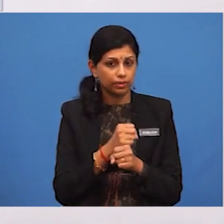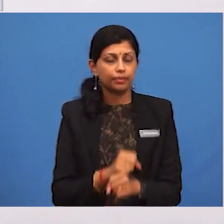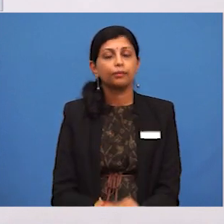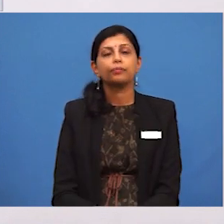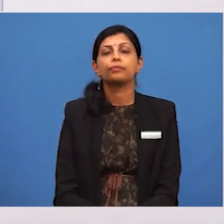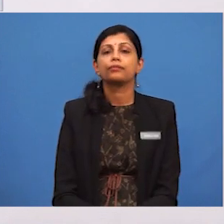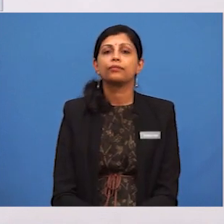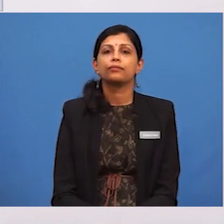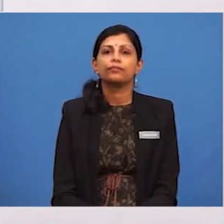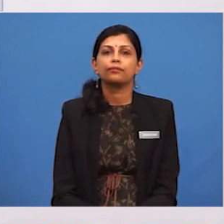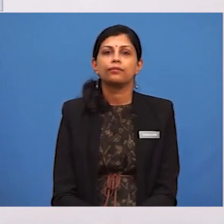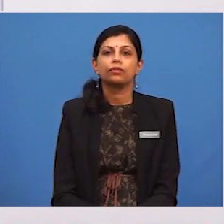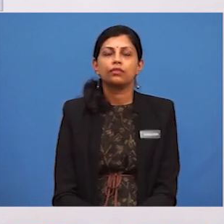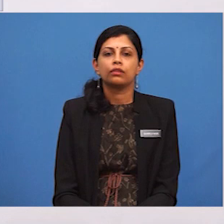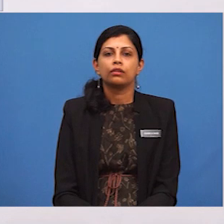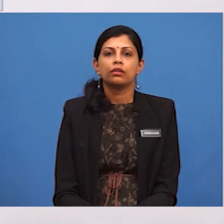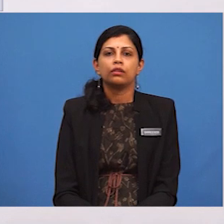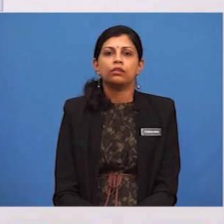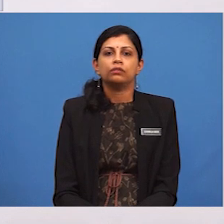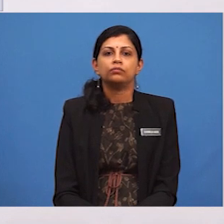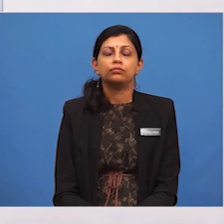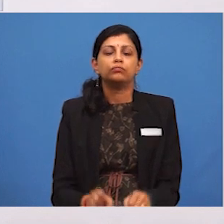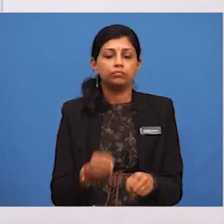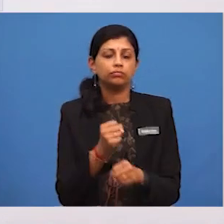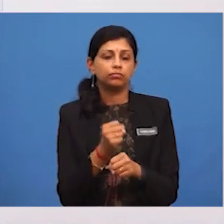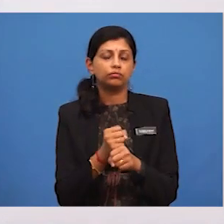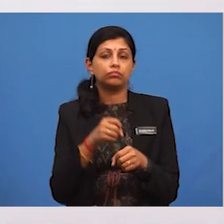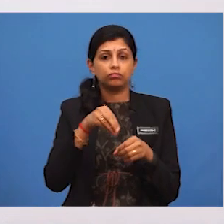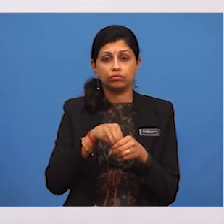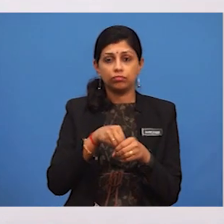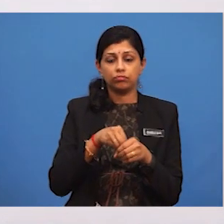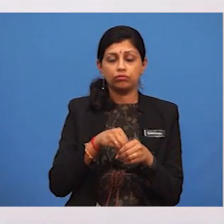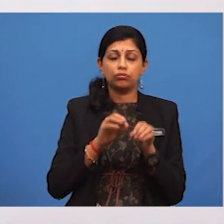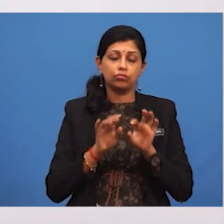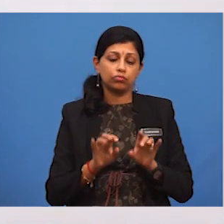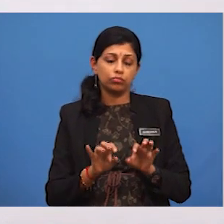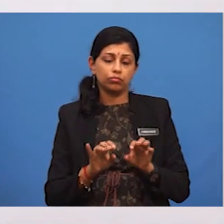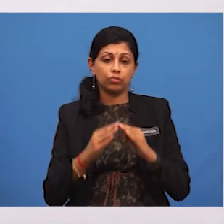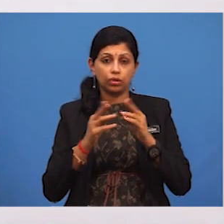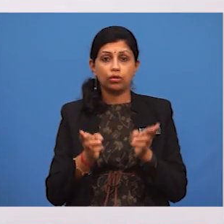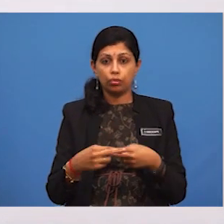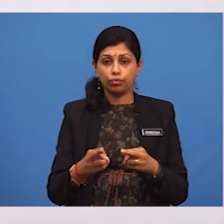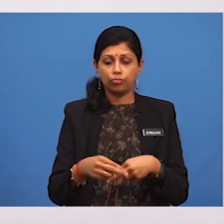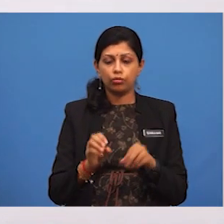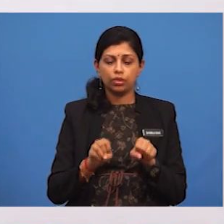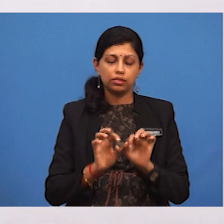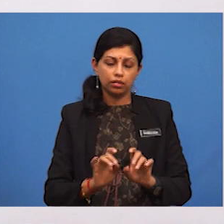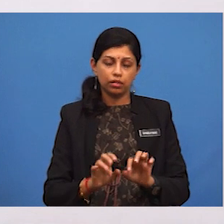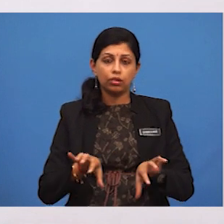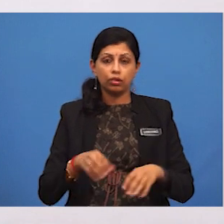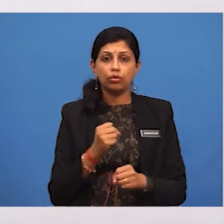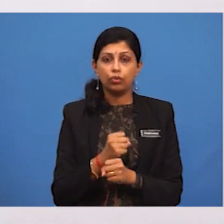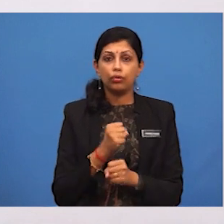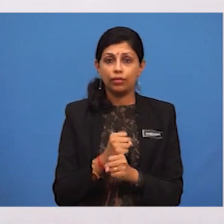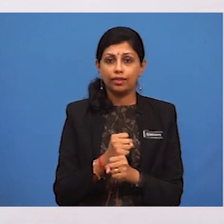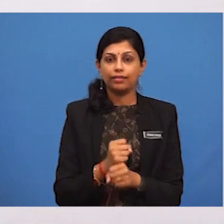you can continue to do your work from your dormitory. The mobile phone only has